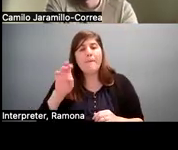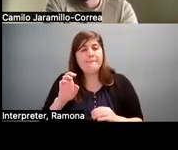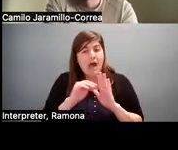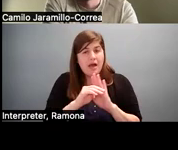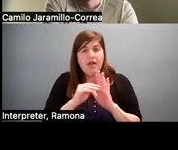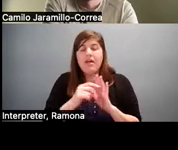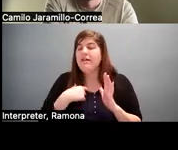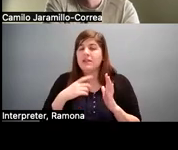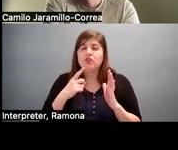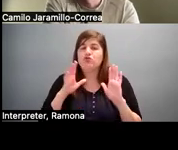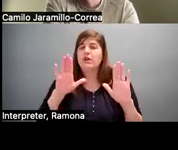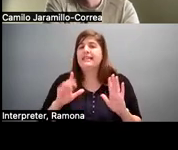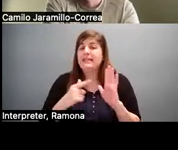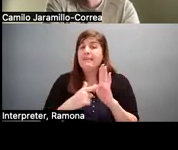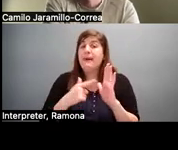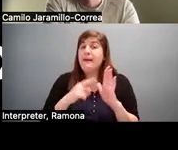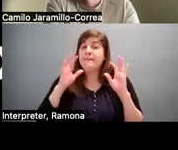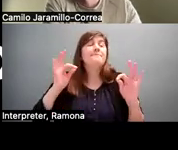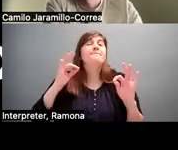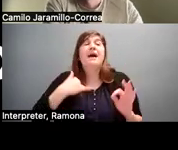great example. I think it's my favorite example of